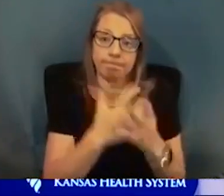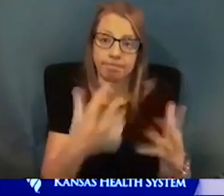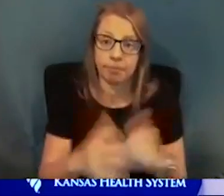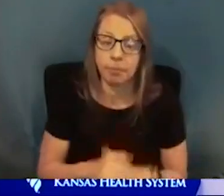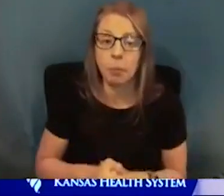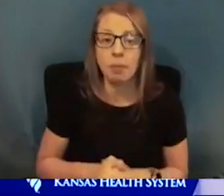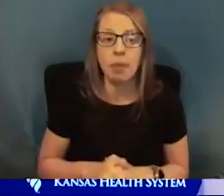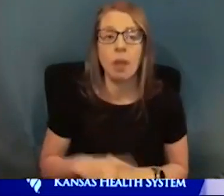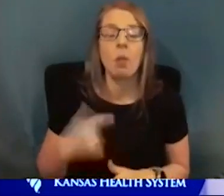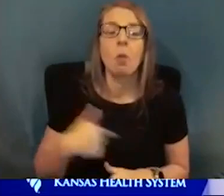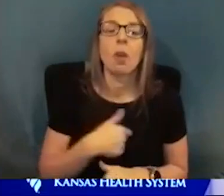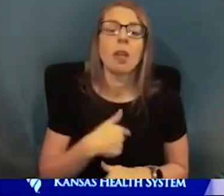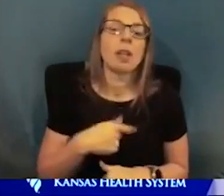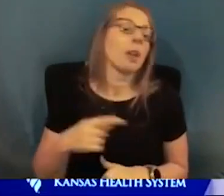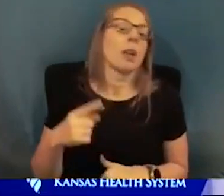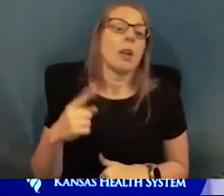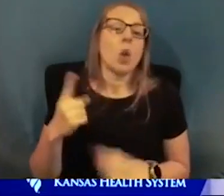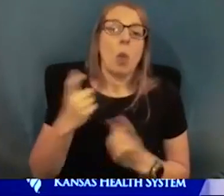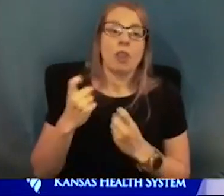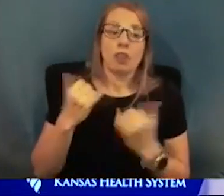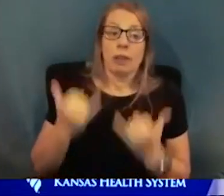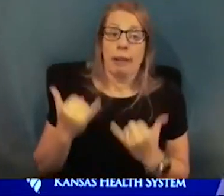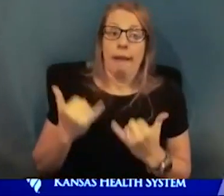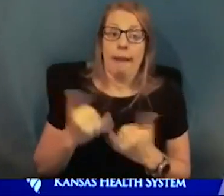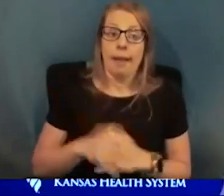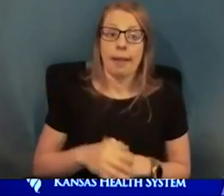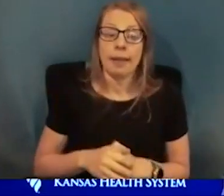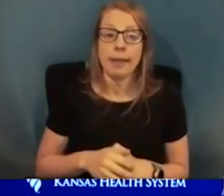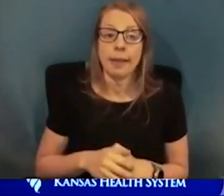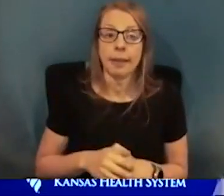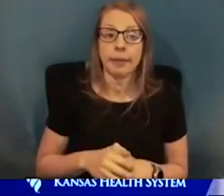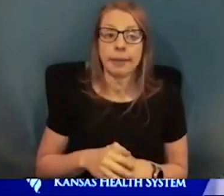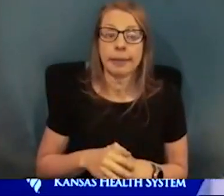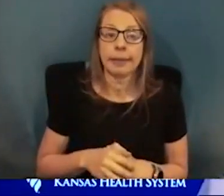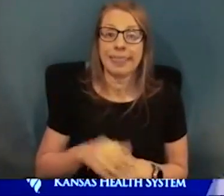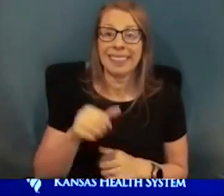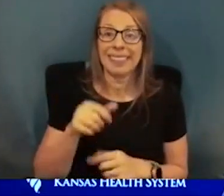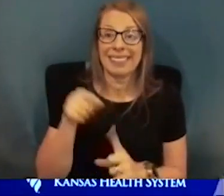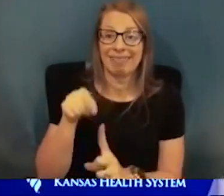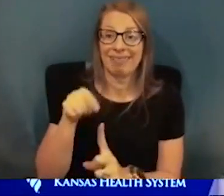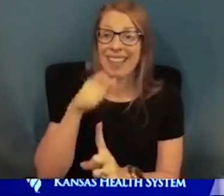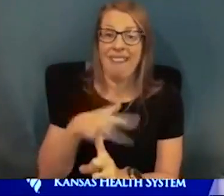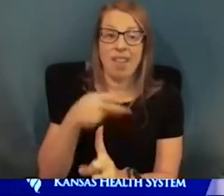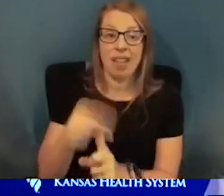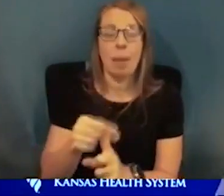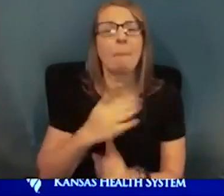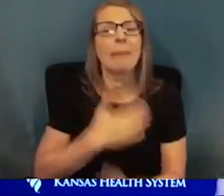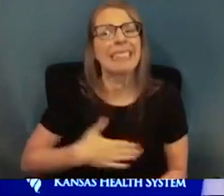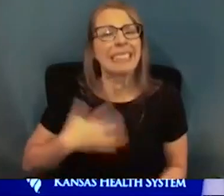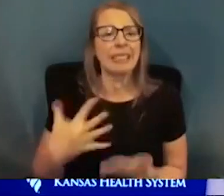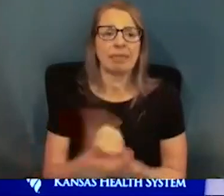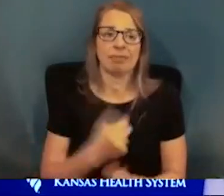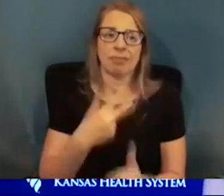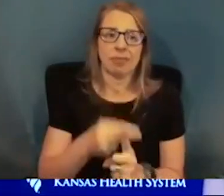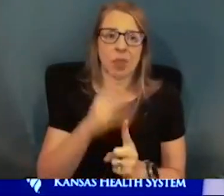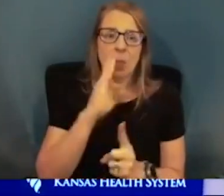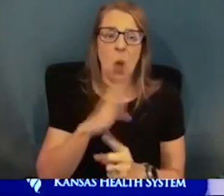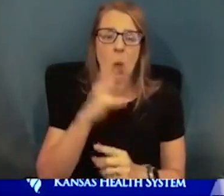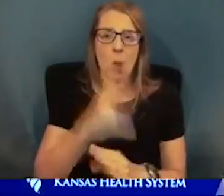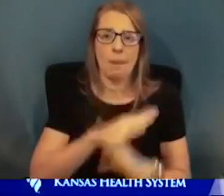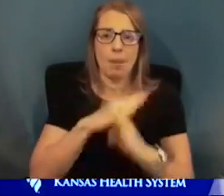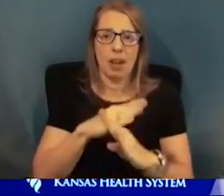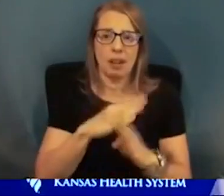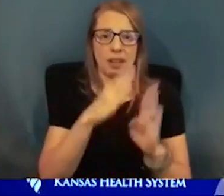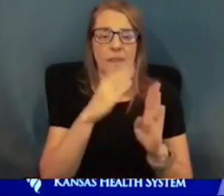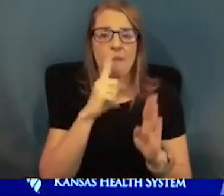people, we heard a question today of somebody who still isn't vaccinated. Please get vaccinated. We know it can protect you against the whole spectrum of